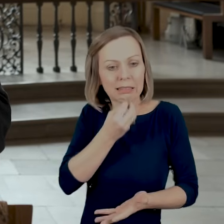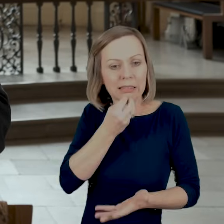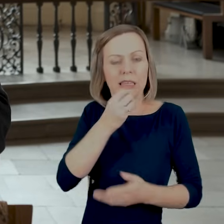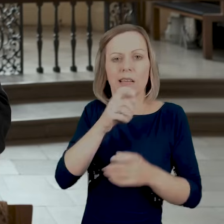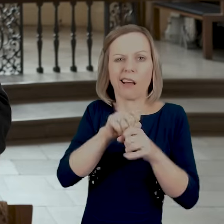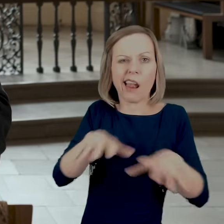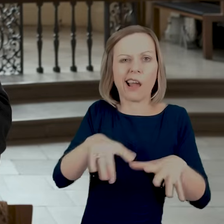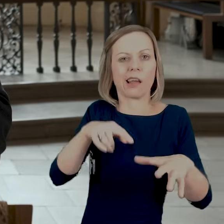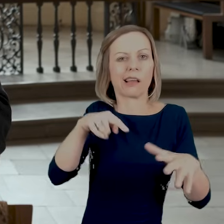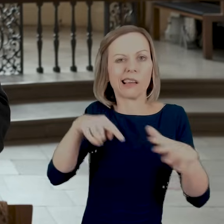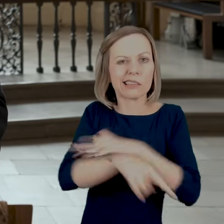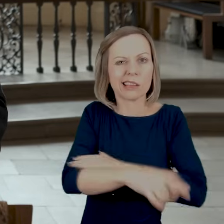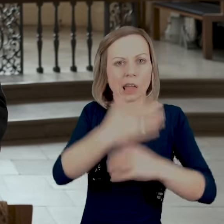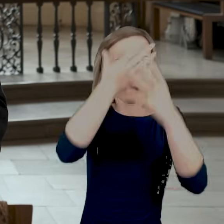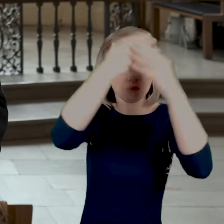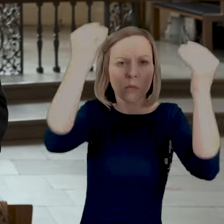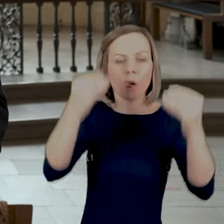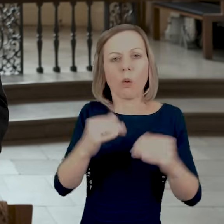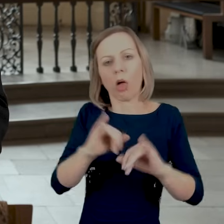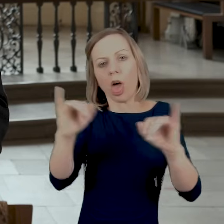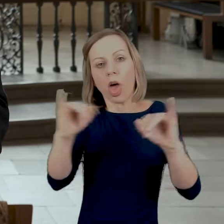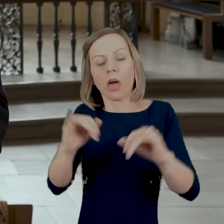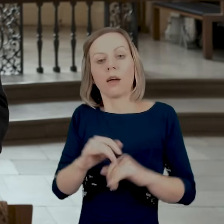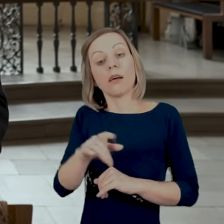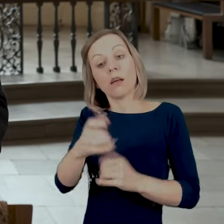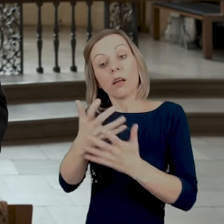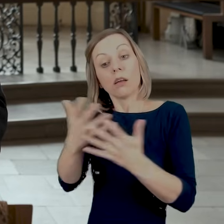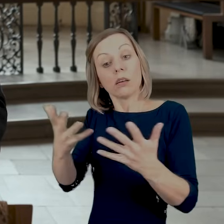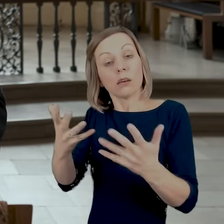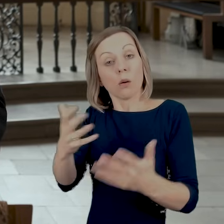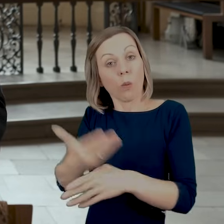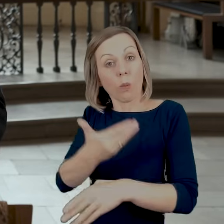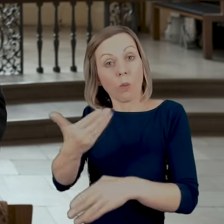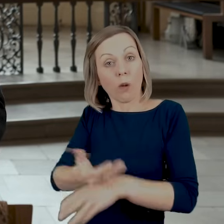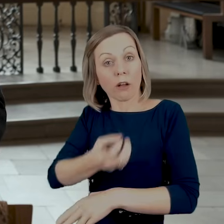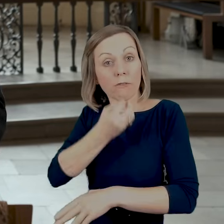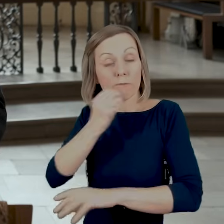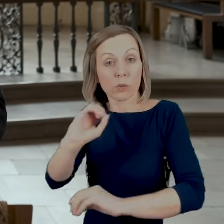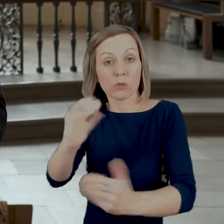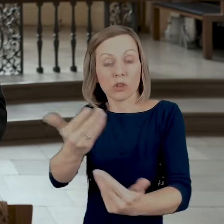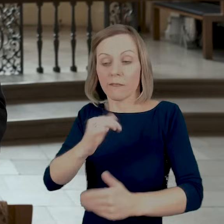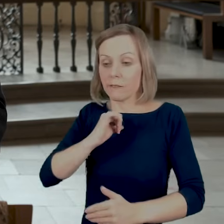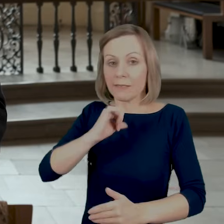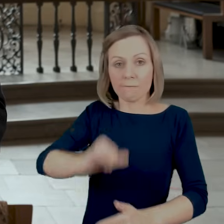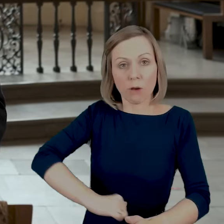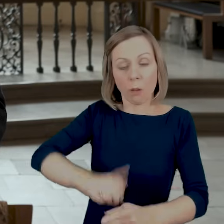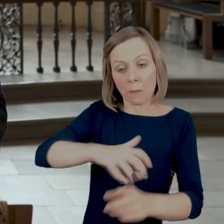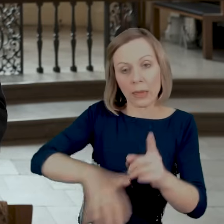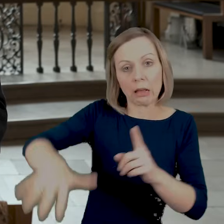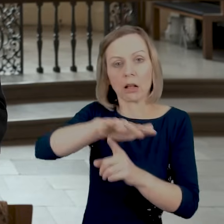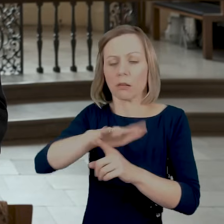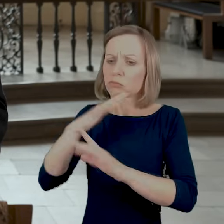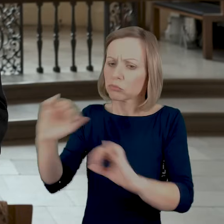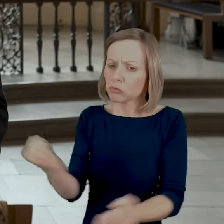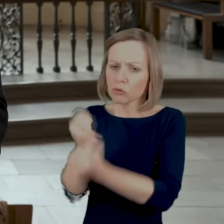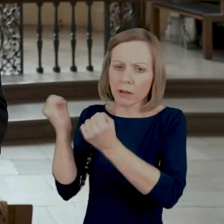that eating becomes an escape or a torment. Strengthen all who work in farming and food service industries, and